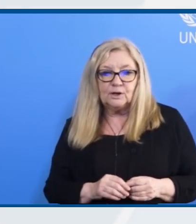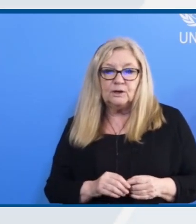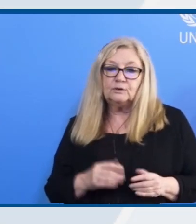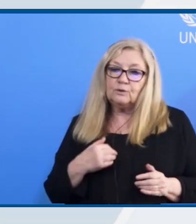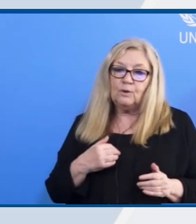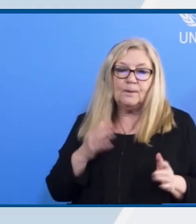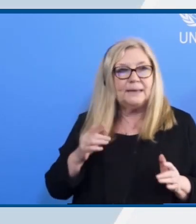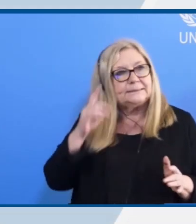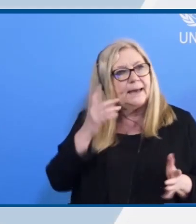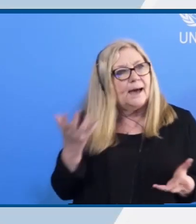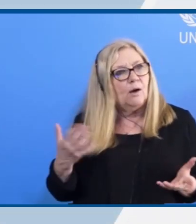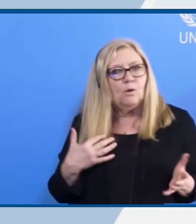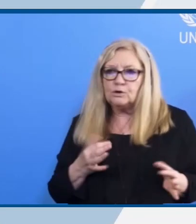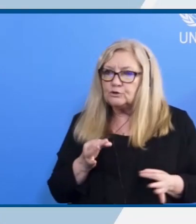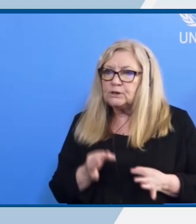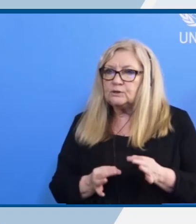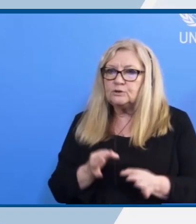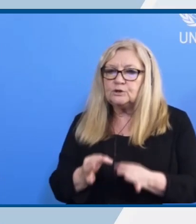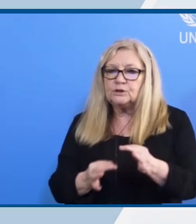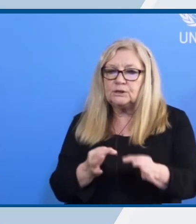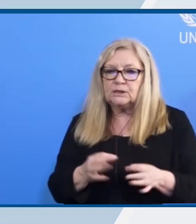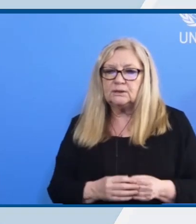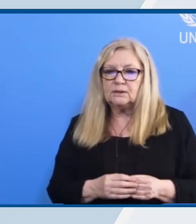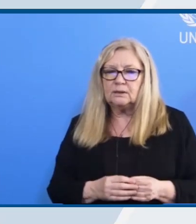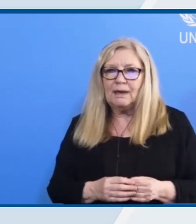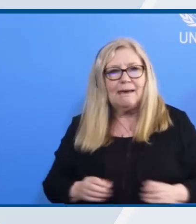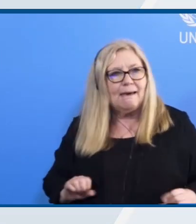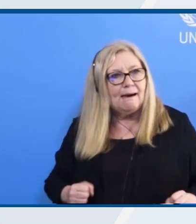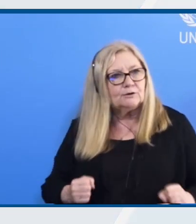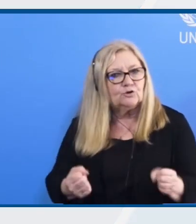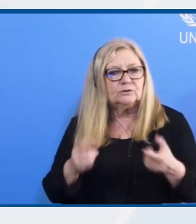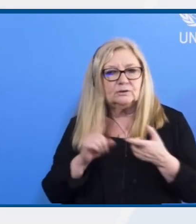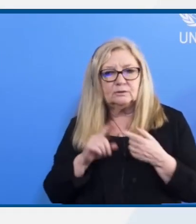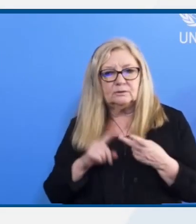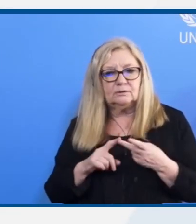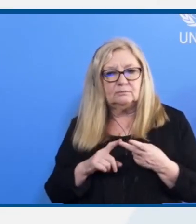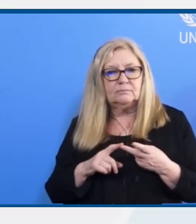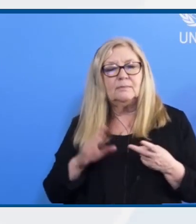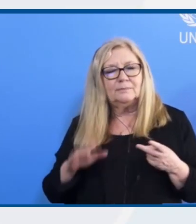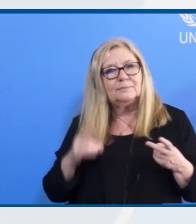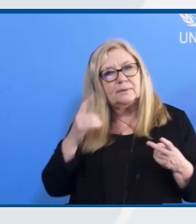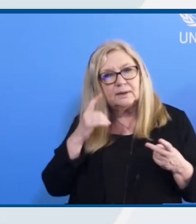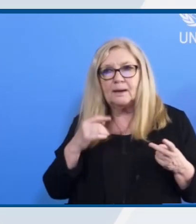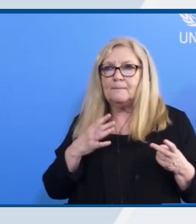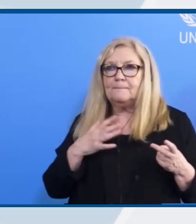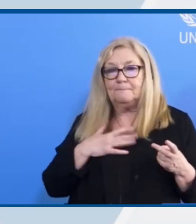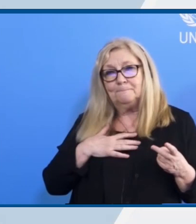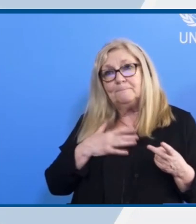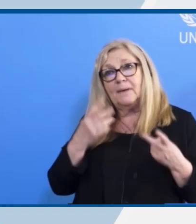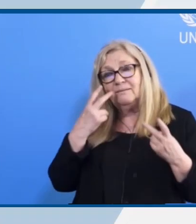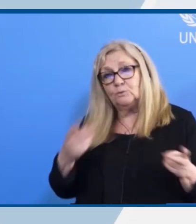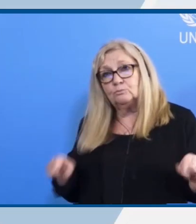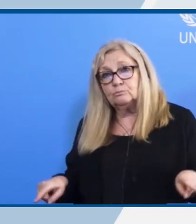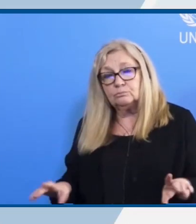So the approach should be from national strategies to local actions. This is my view.